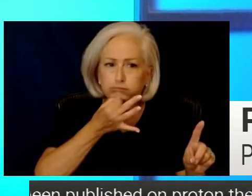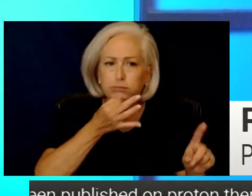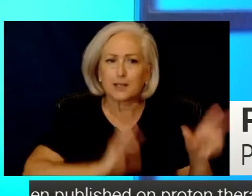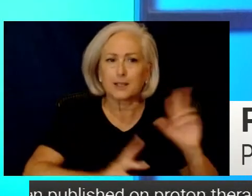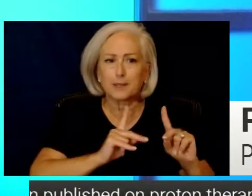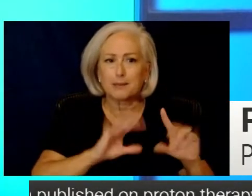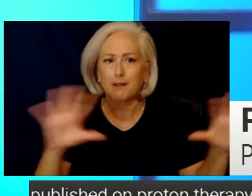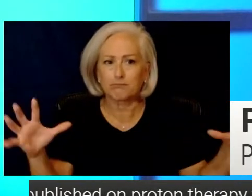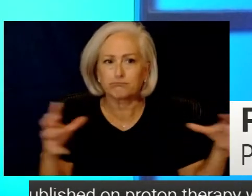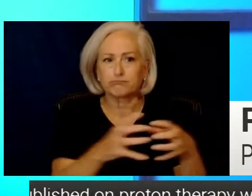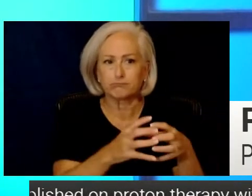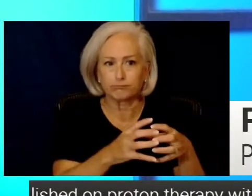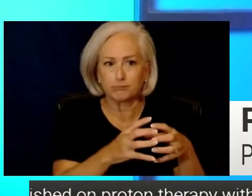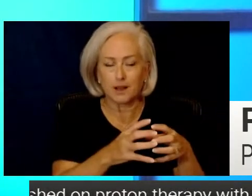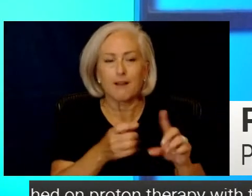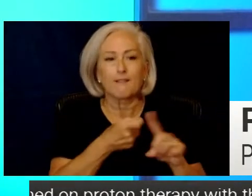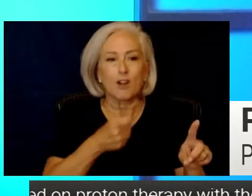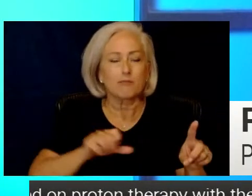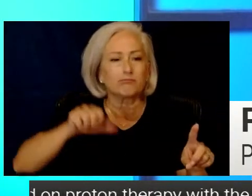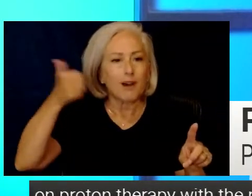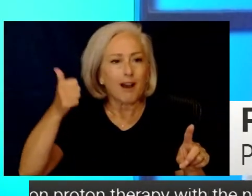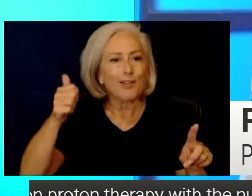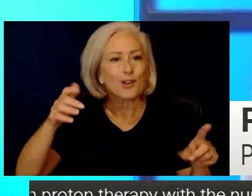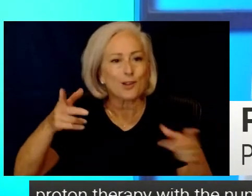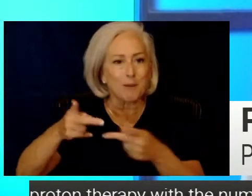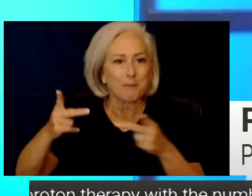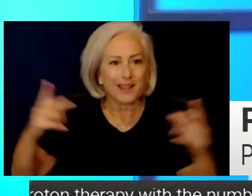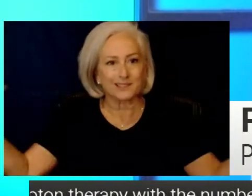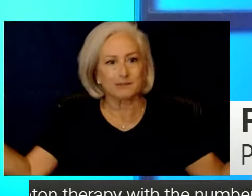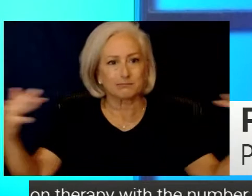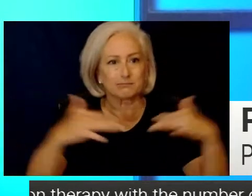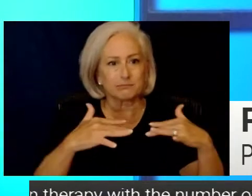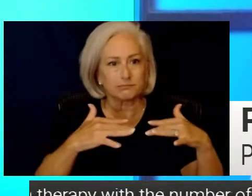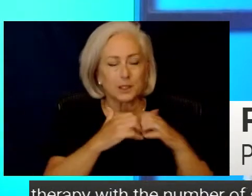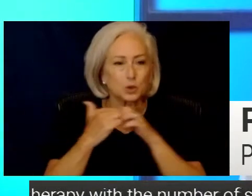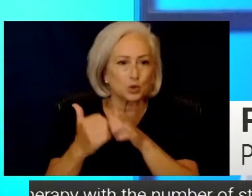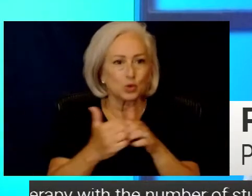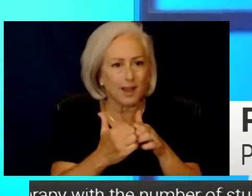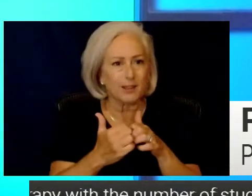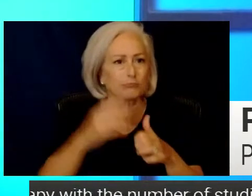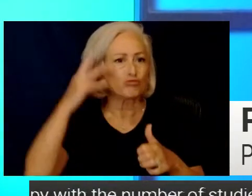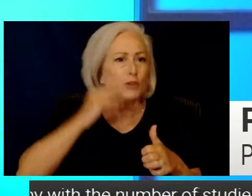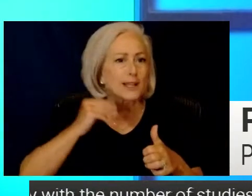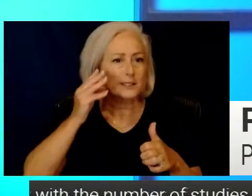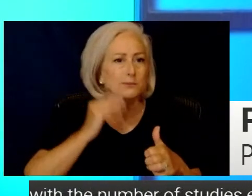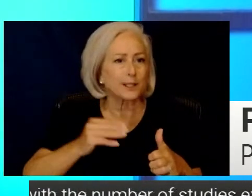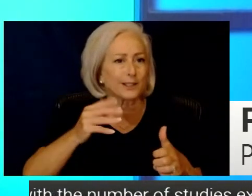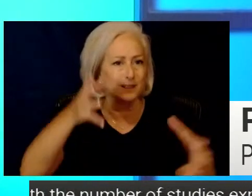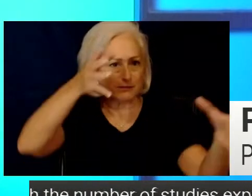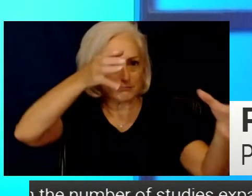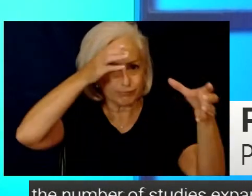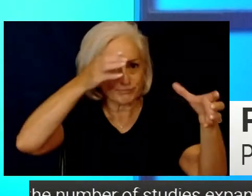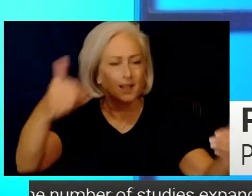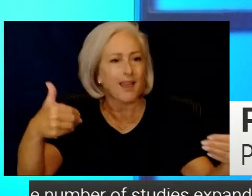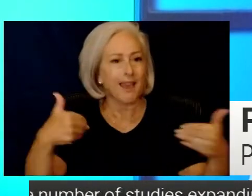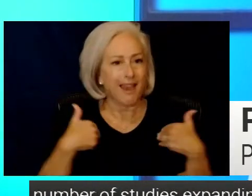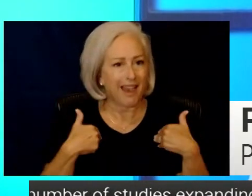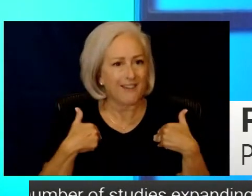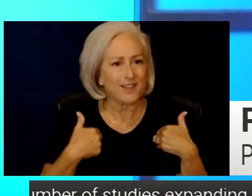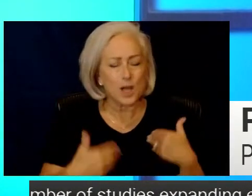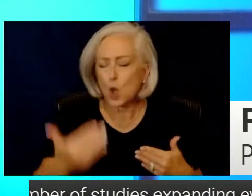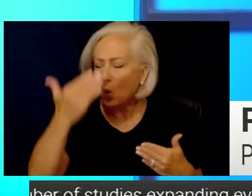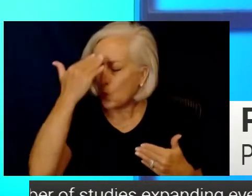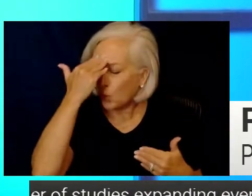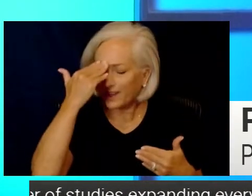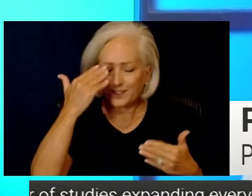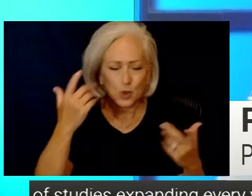that have very deep experience with proton therapy. So we knew what we were doing from day one. We knew what we were doing from day -1, minus a month, minus 3